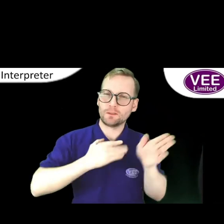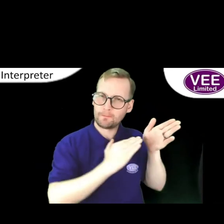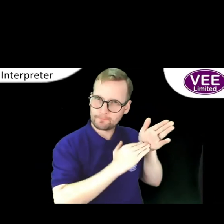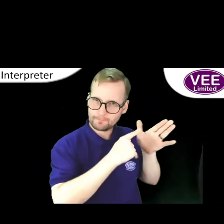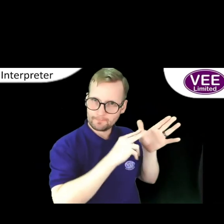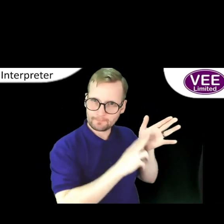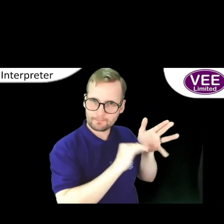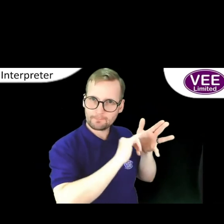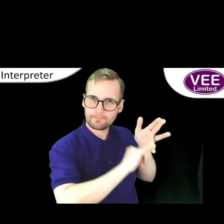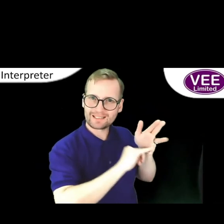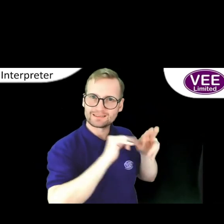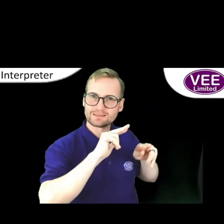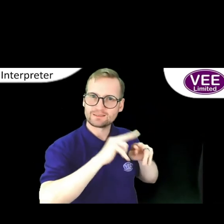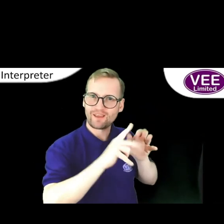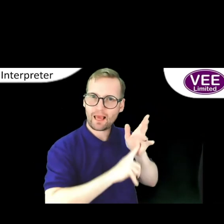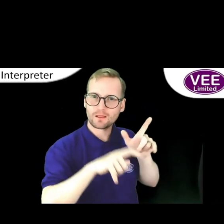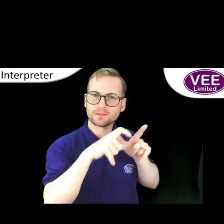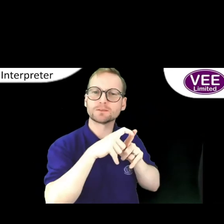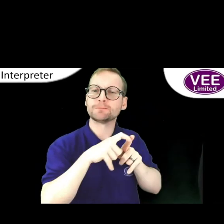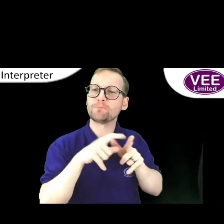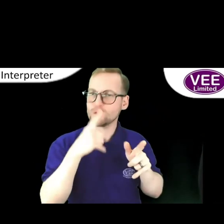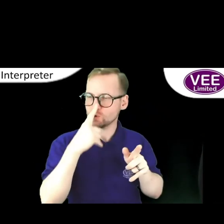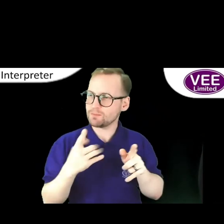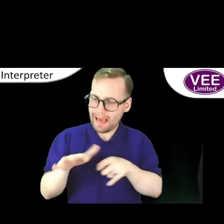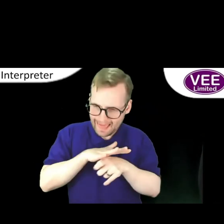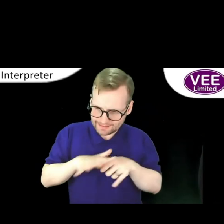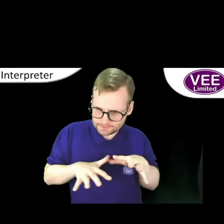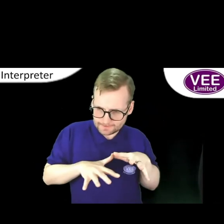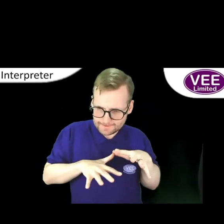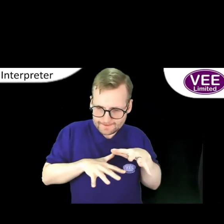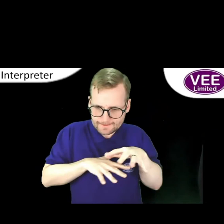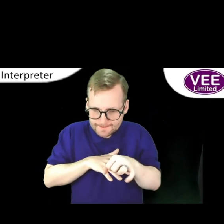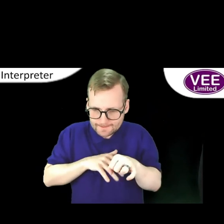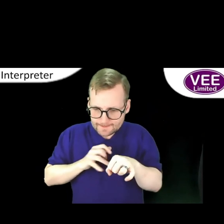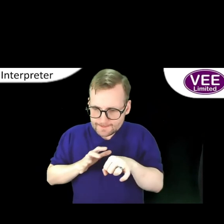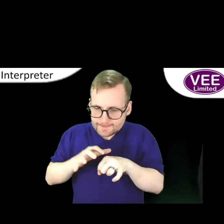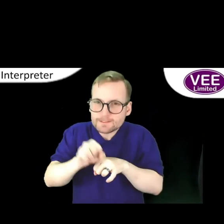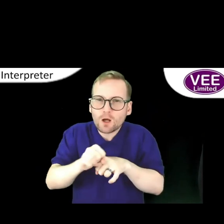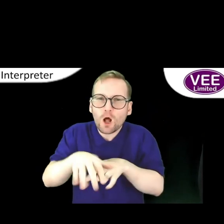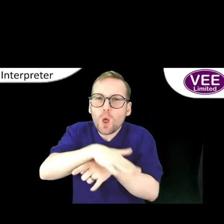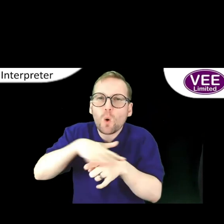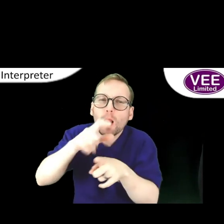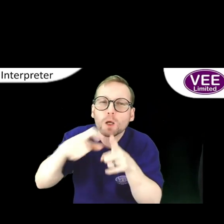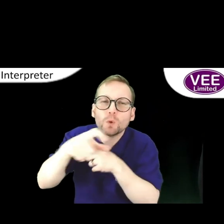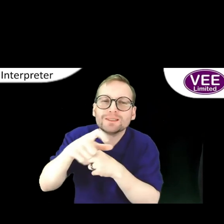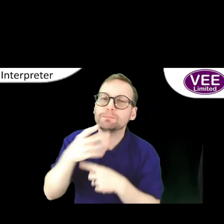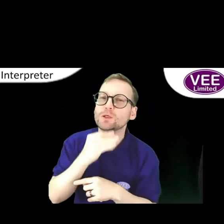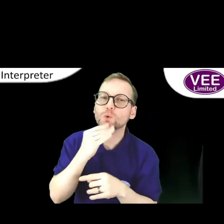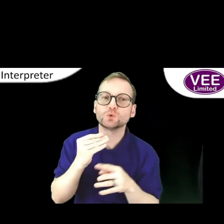it involves the kind of encroaching on the lands of local communities, the lands that they had used to